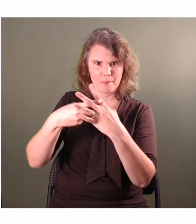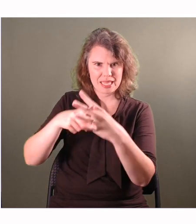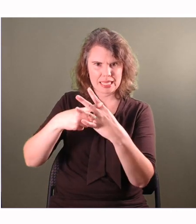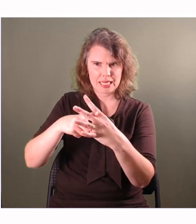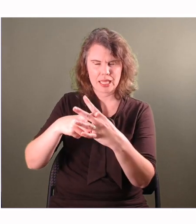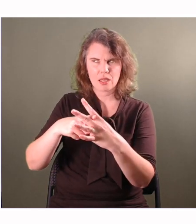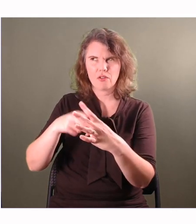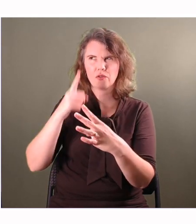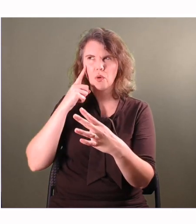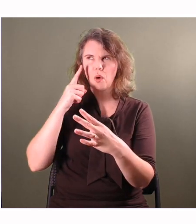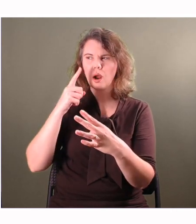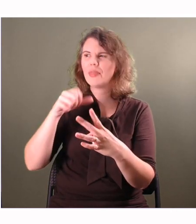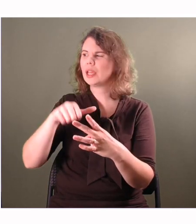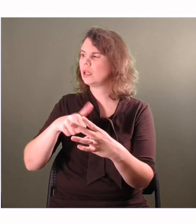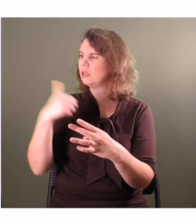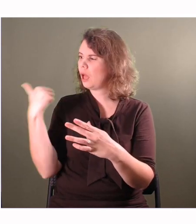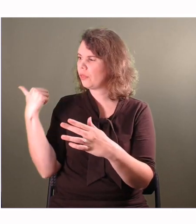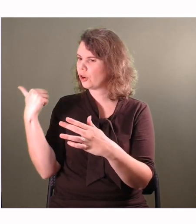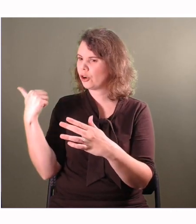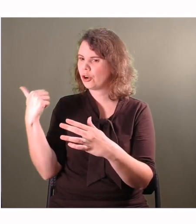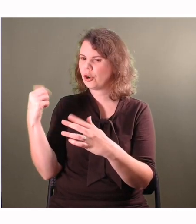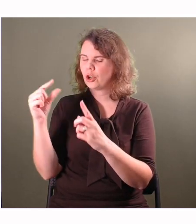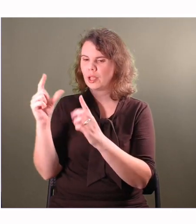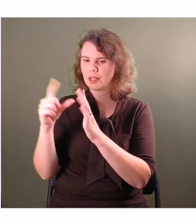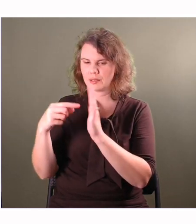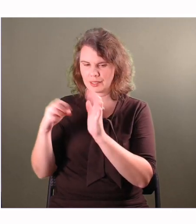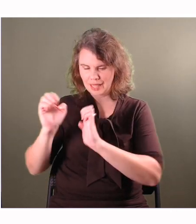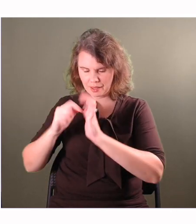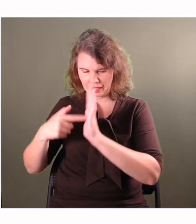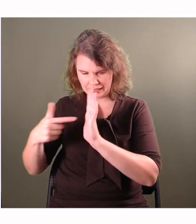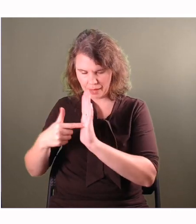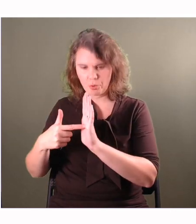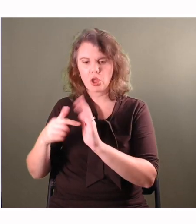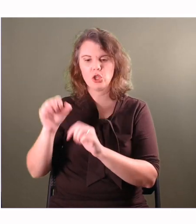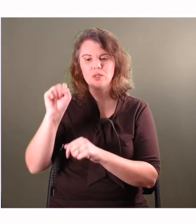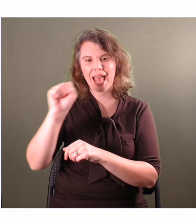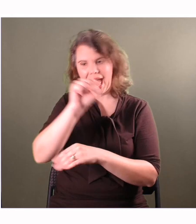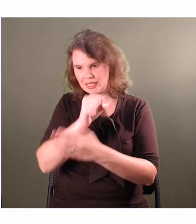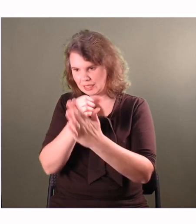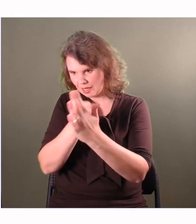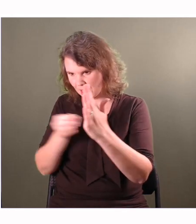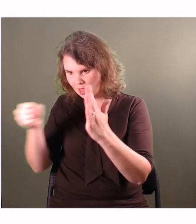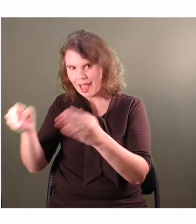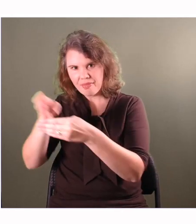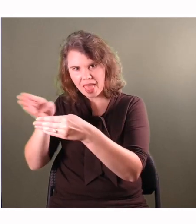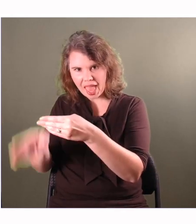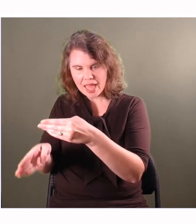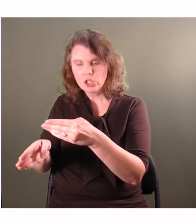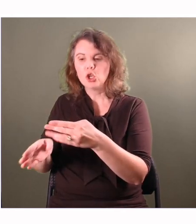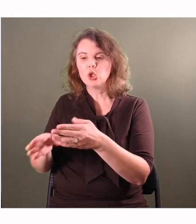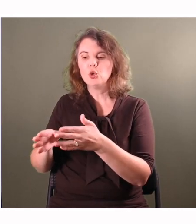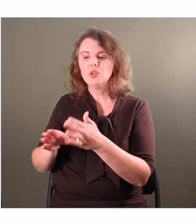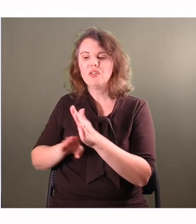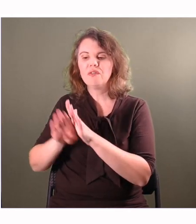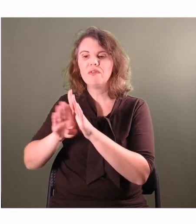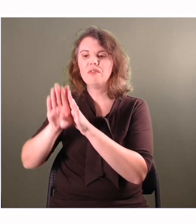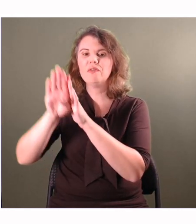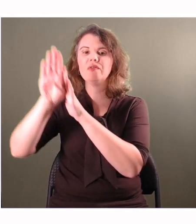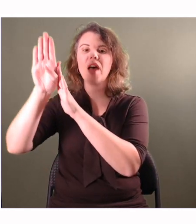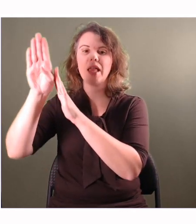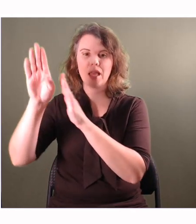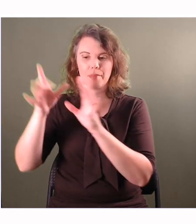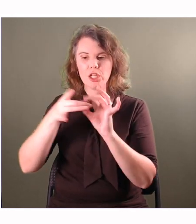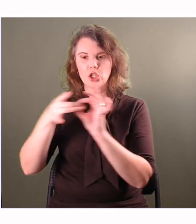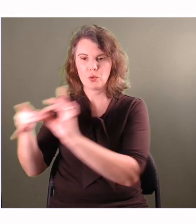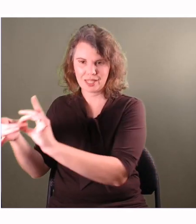or actually I think the example I have is S is a coda, you gradually build up over time an association